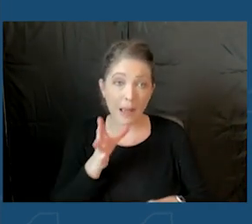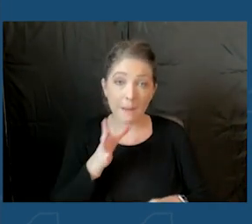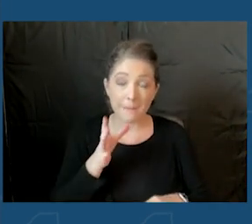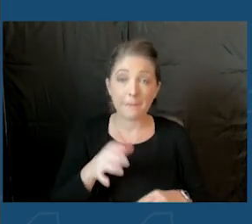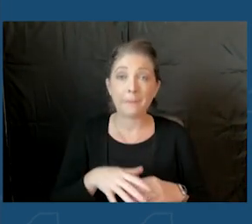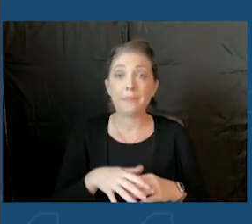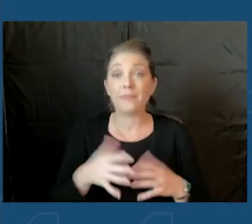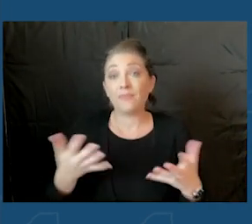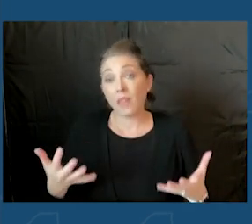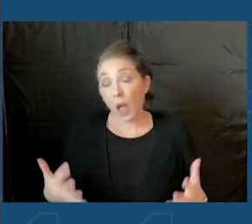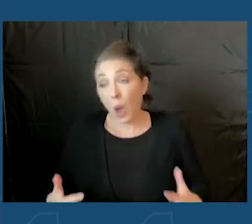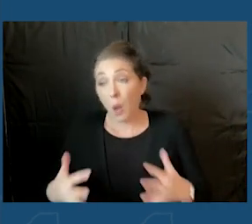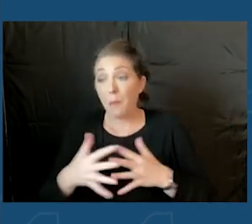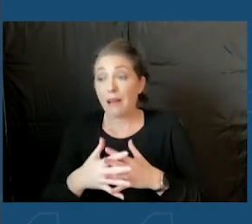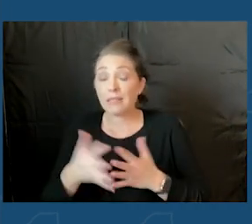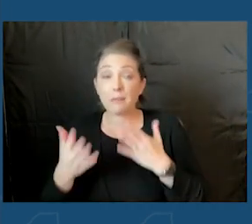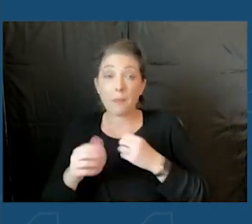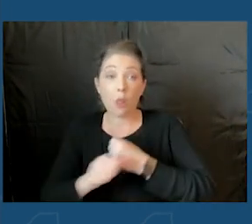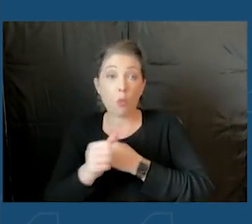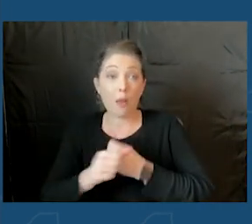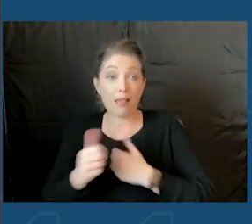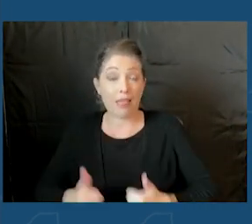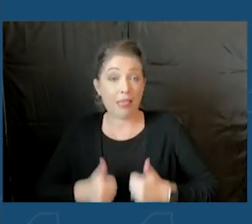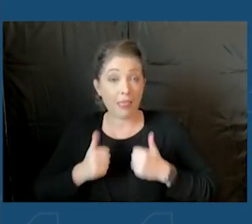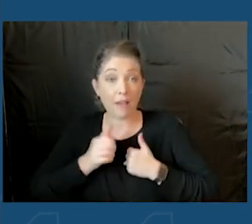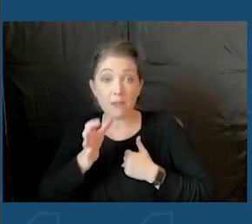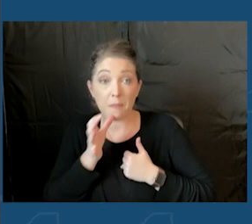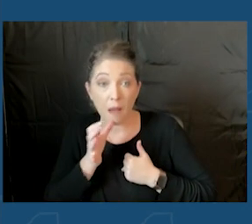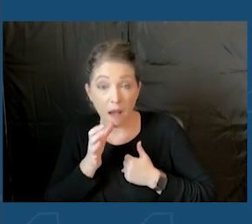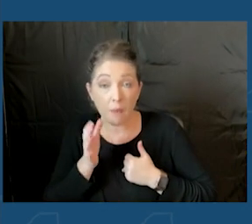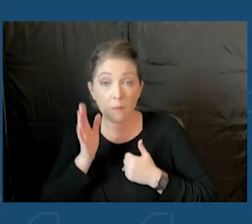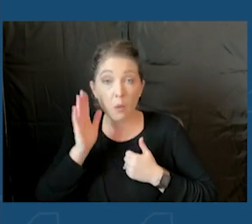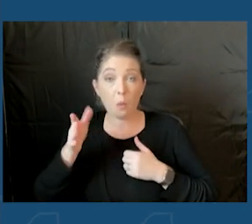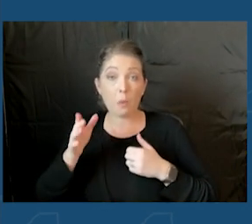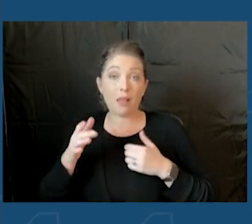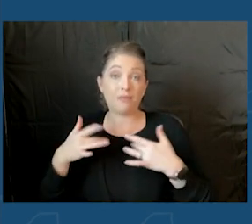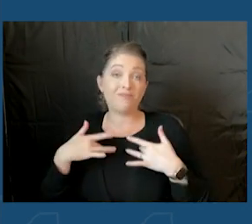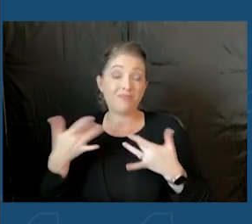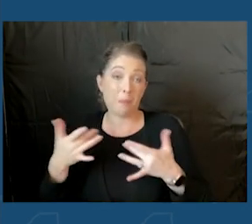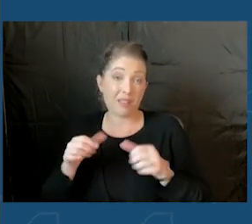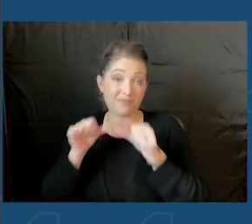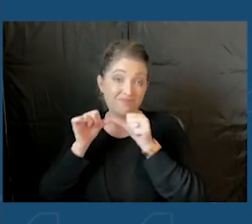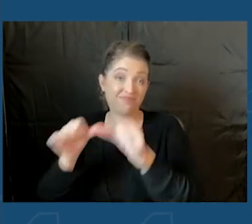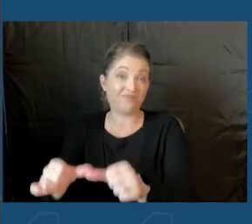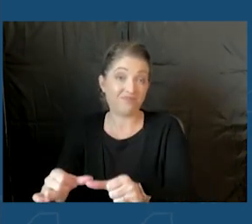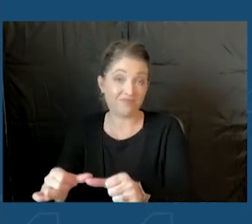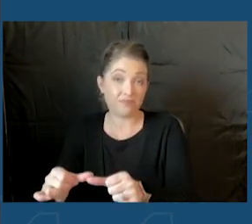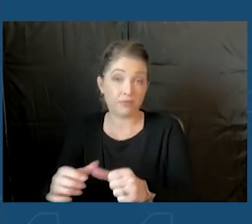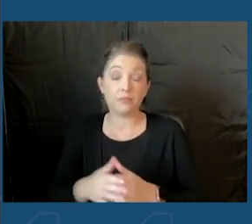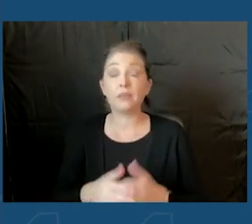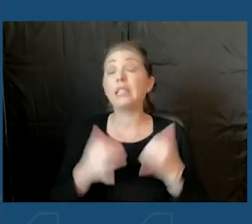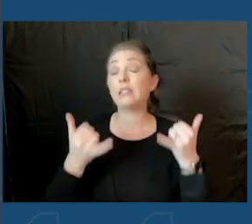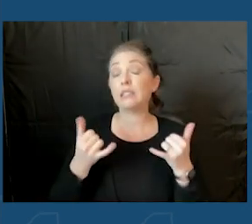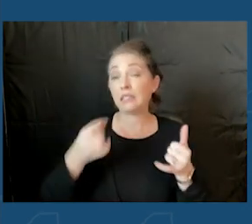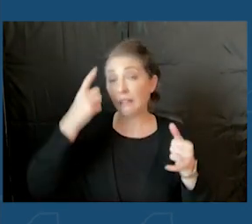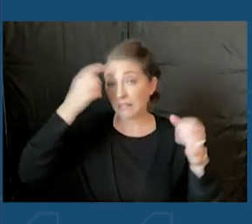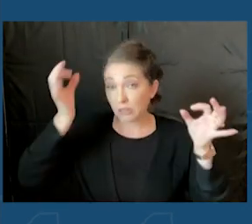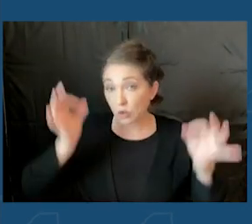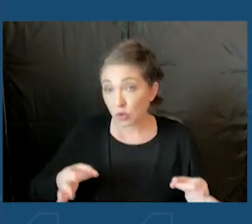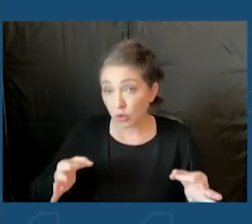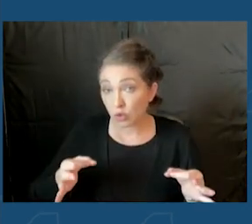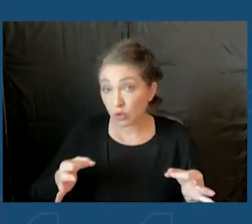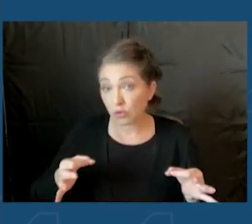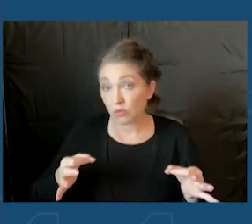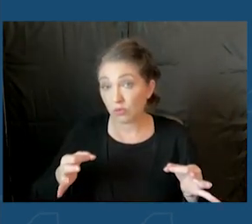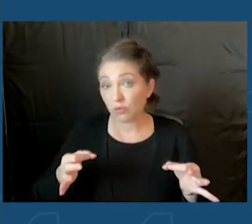threatens the life of the mother will typically remain in place. Today, these decisions are left to the person